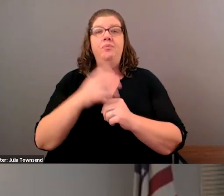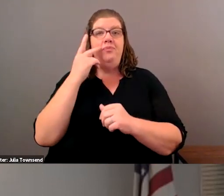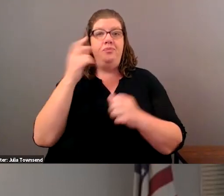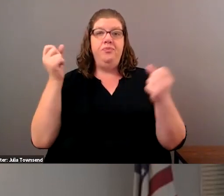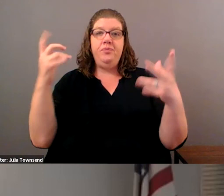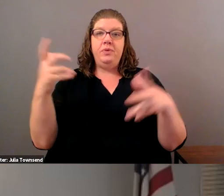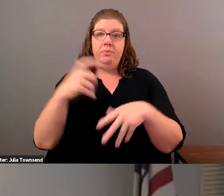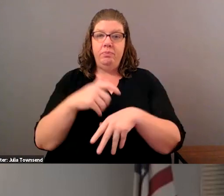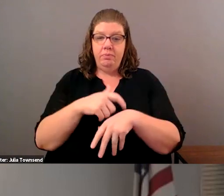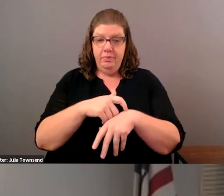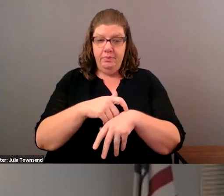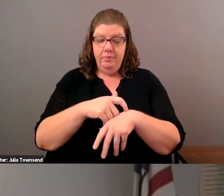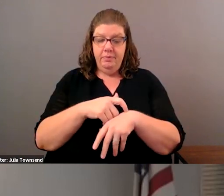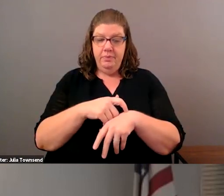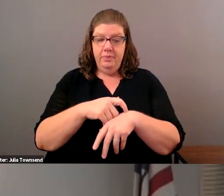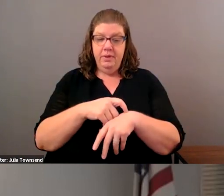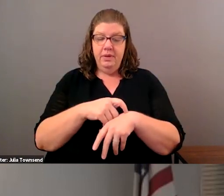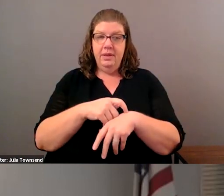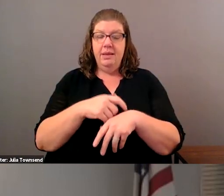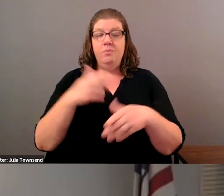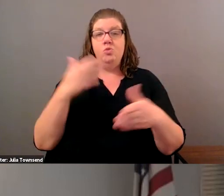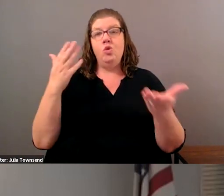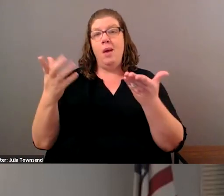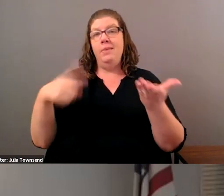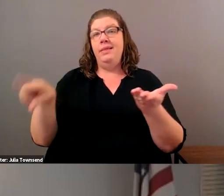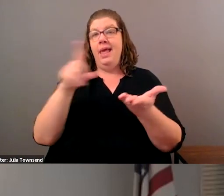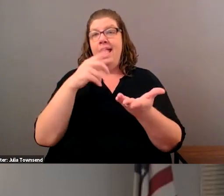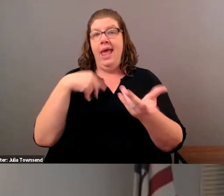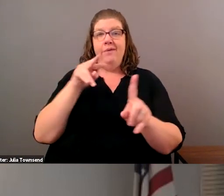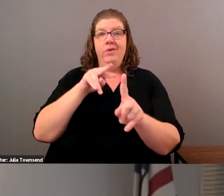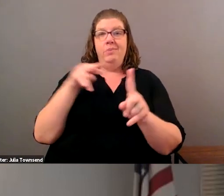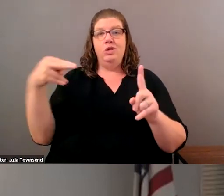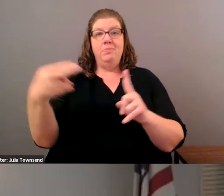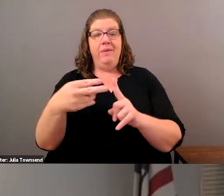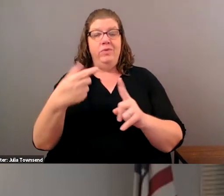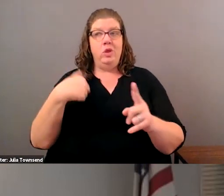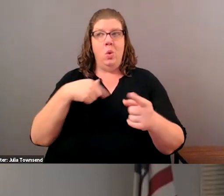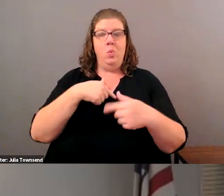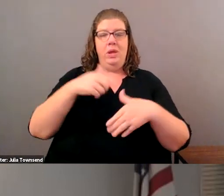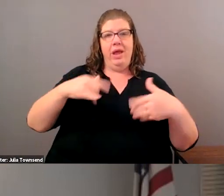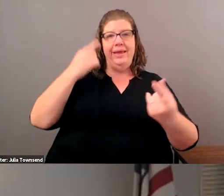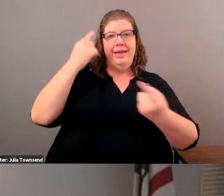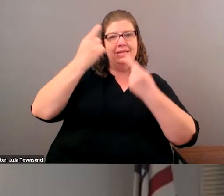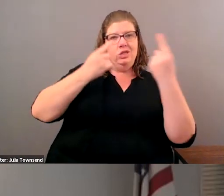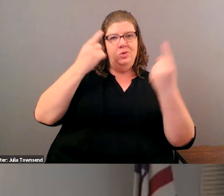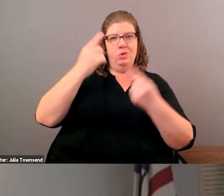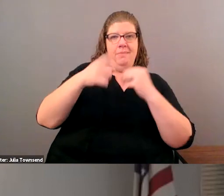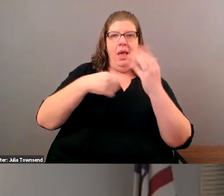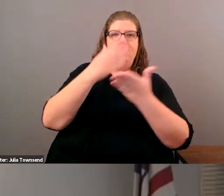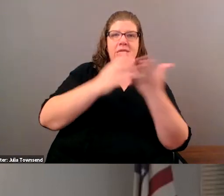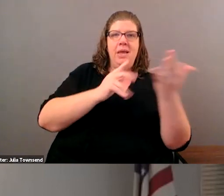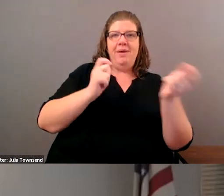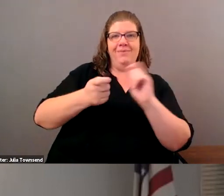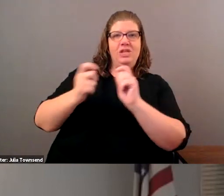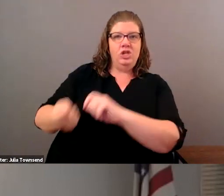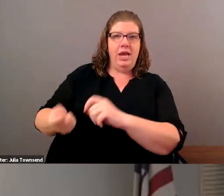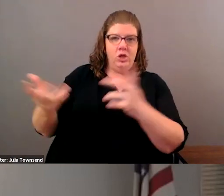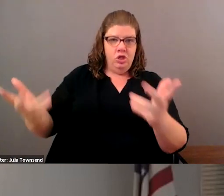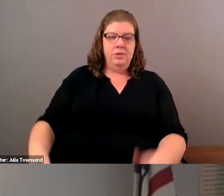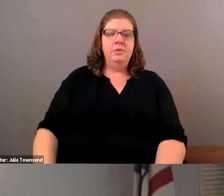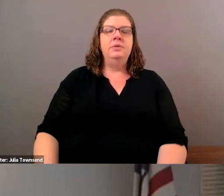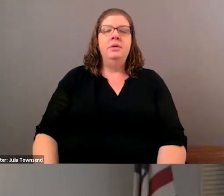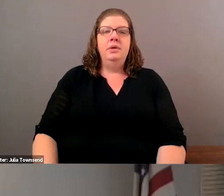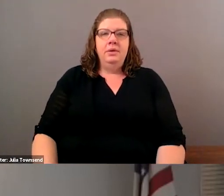times, they probably have a perspective we might not have considered at this time about some of those changes, and